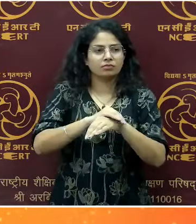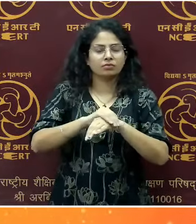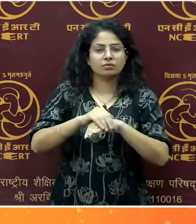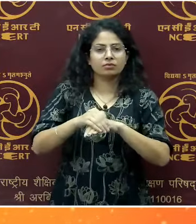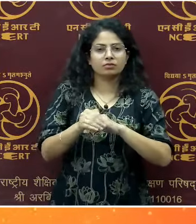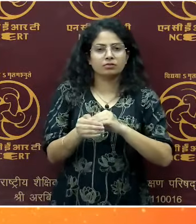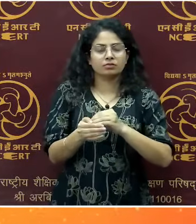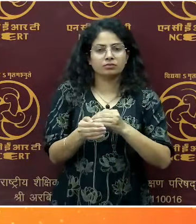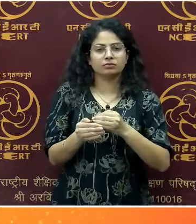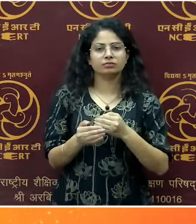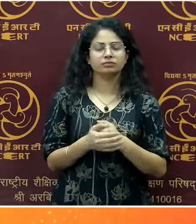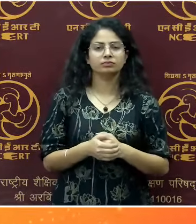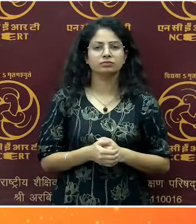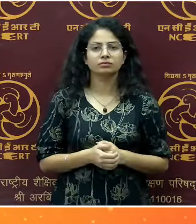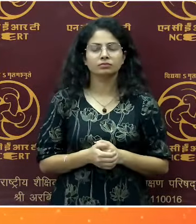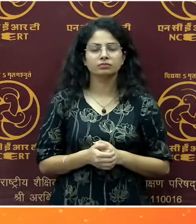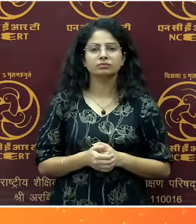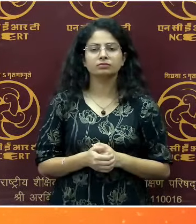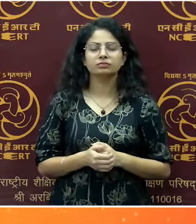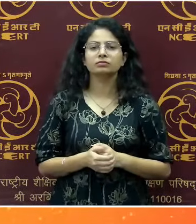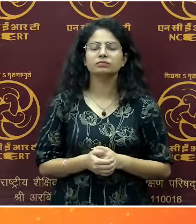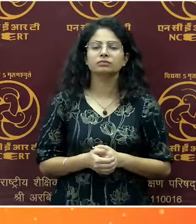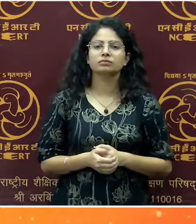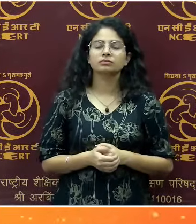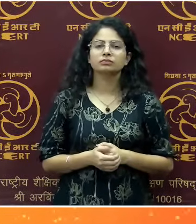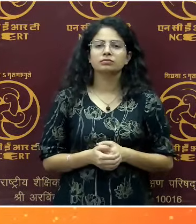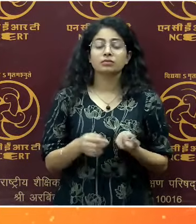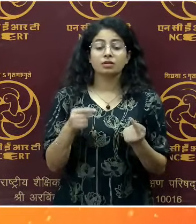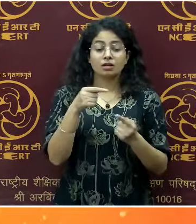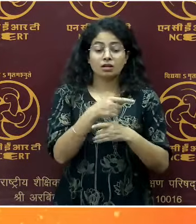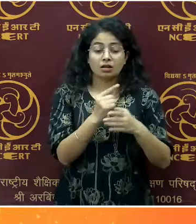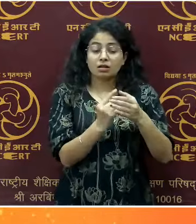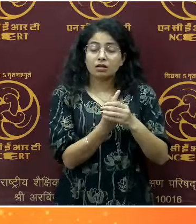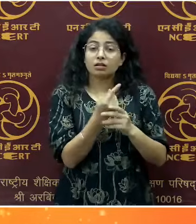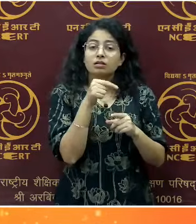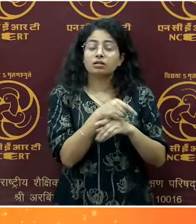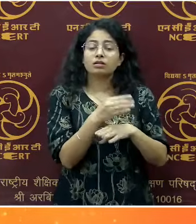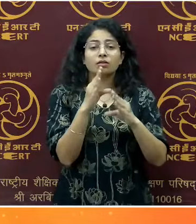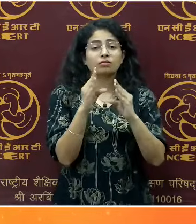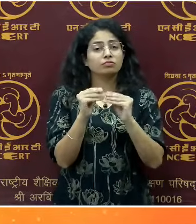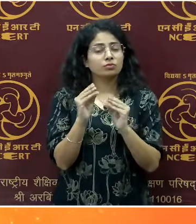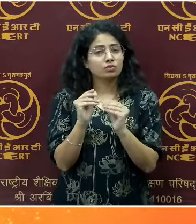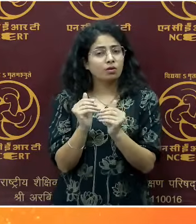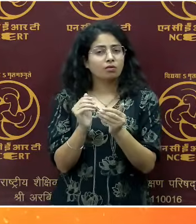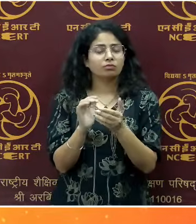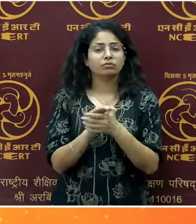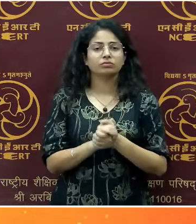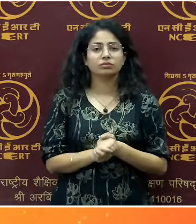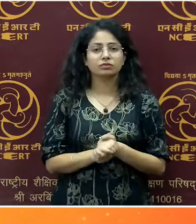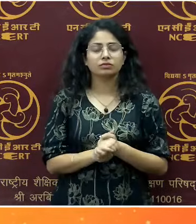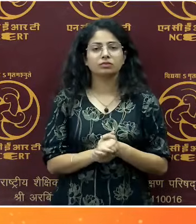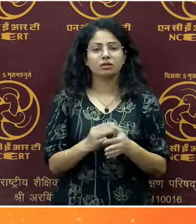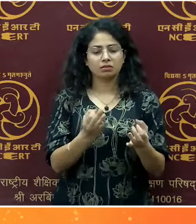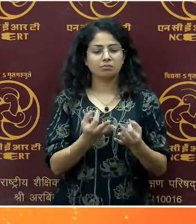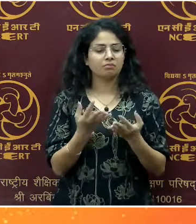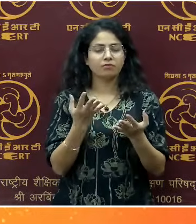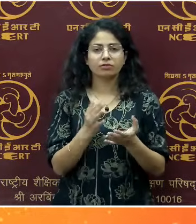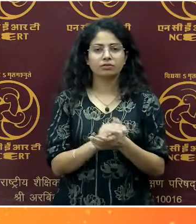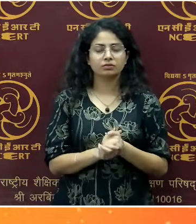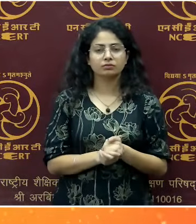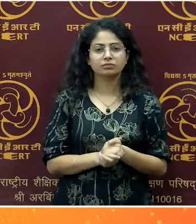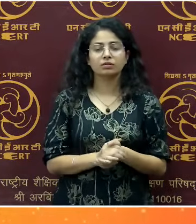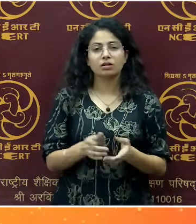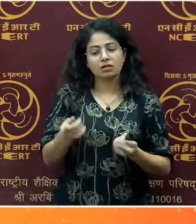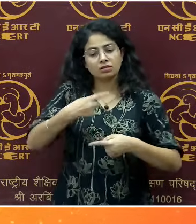with the green grass. So all and the it's very animals, tender. Yes, it is tender, it is soft, it is fresh. So all